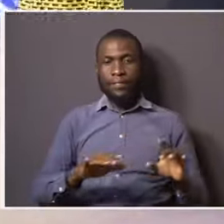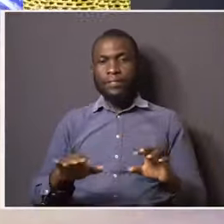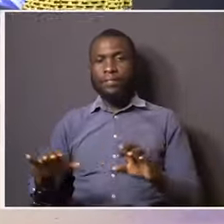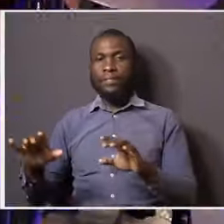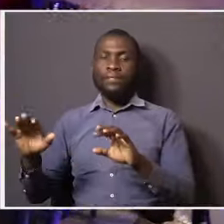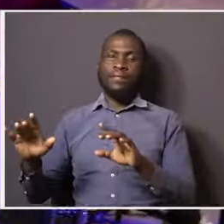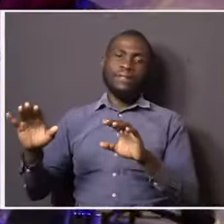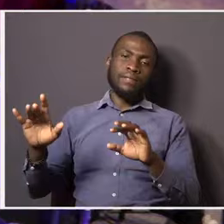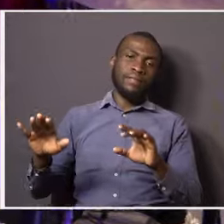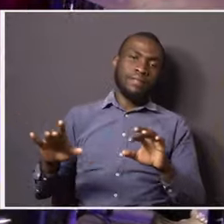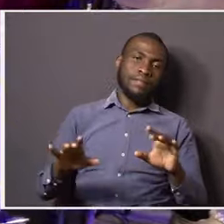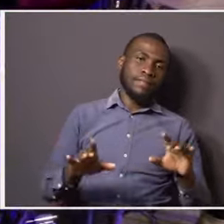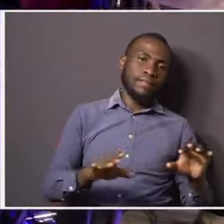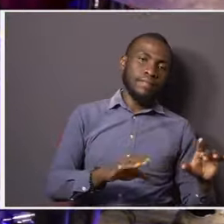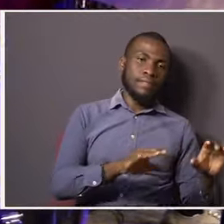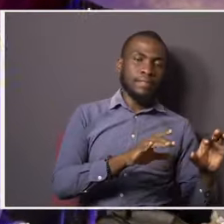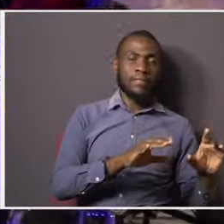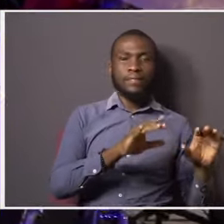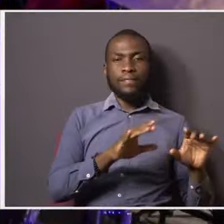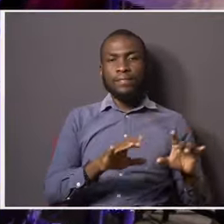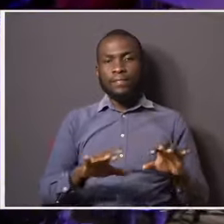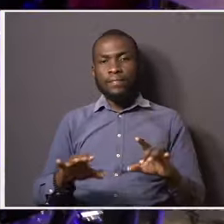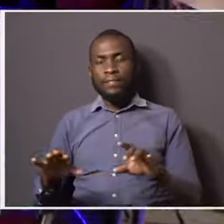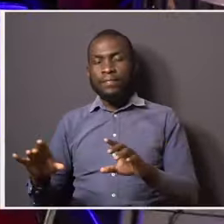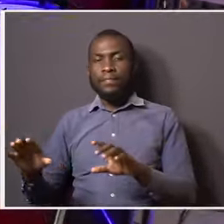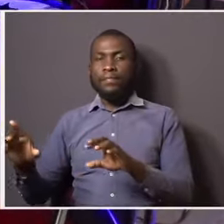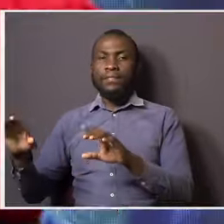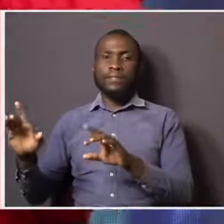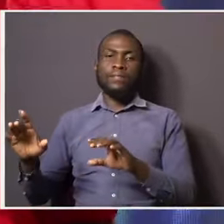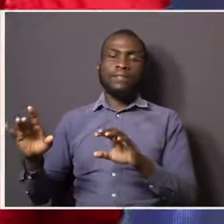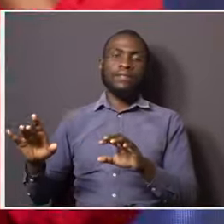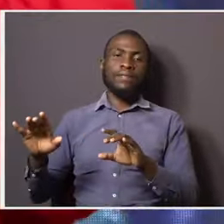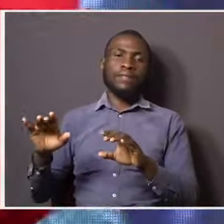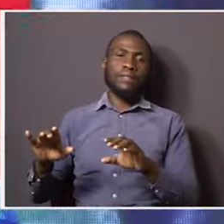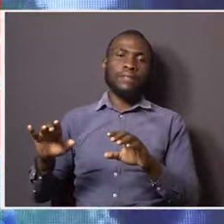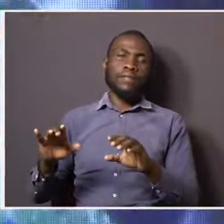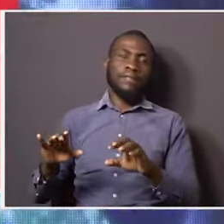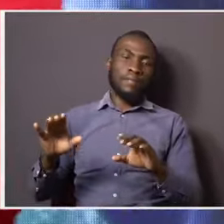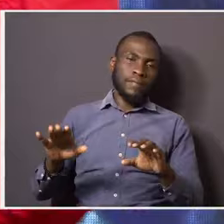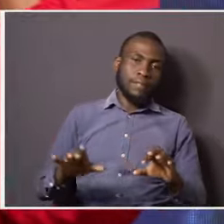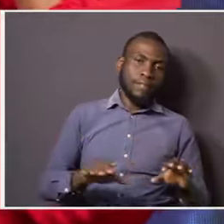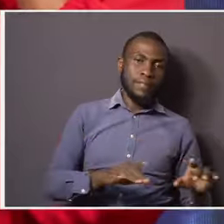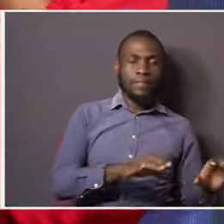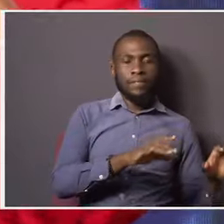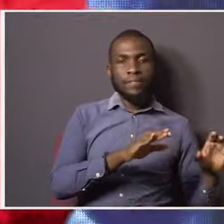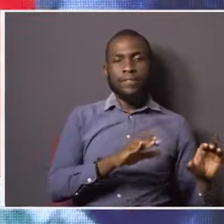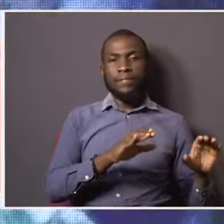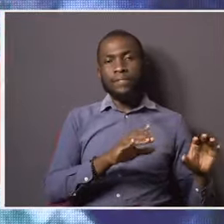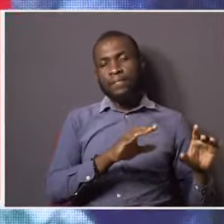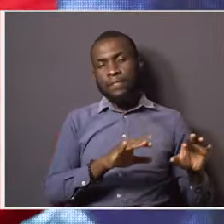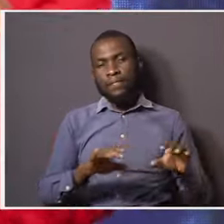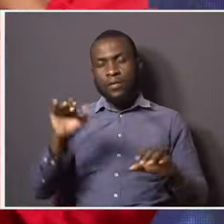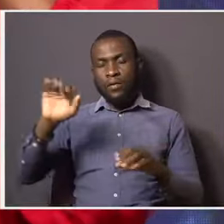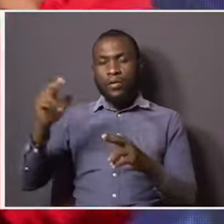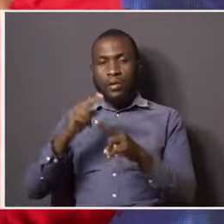Lord. Your name is life, Lord. Your name is my life, 2024.